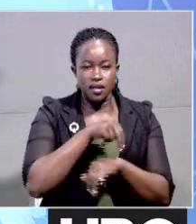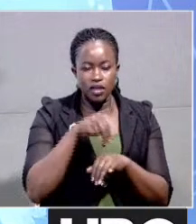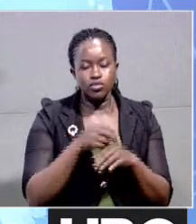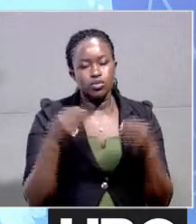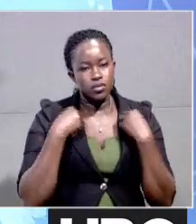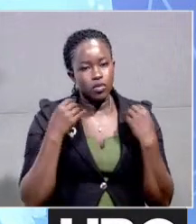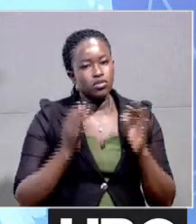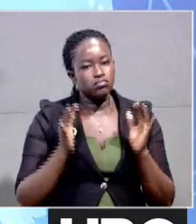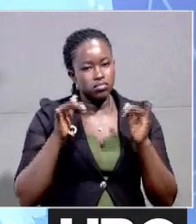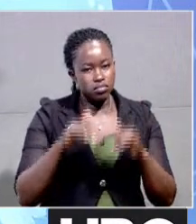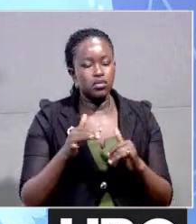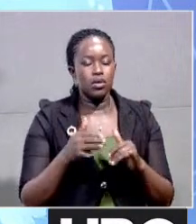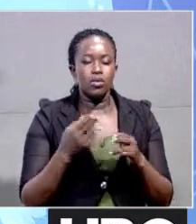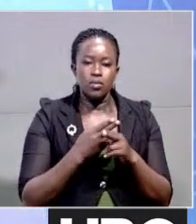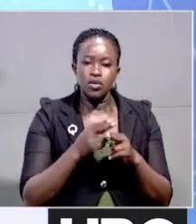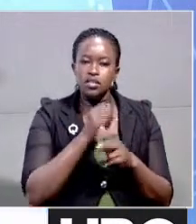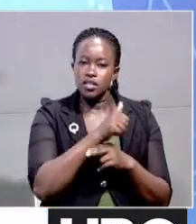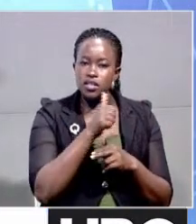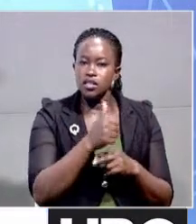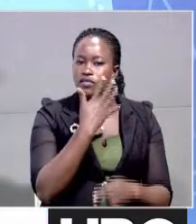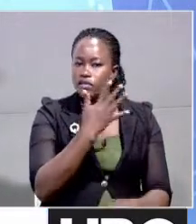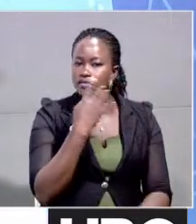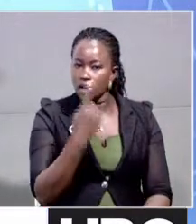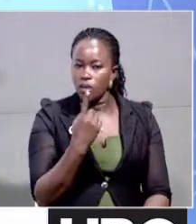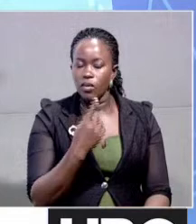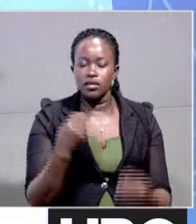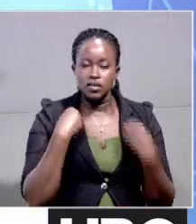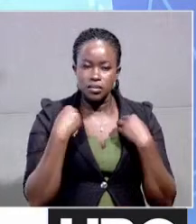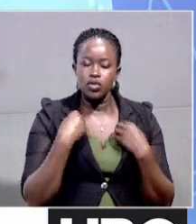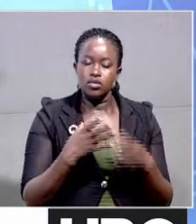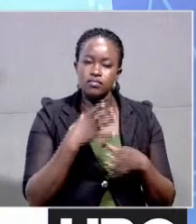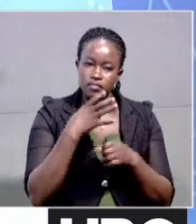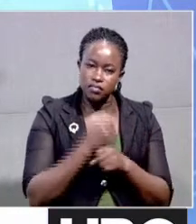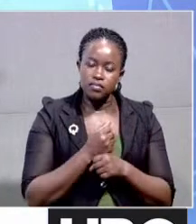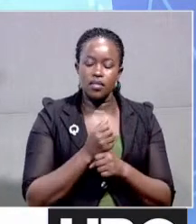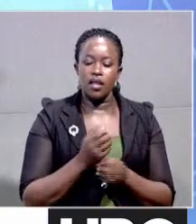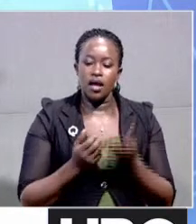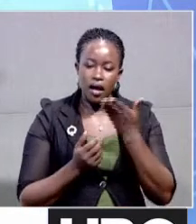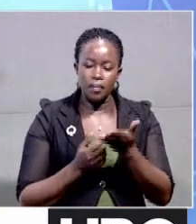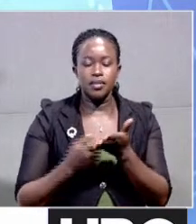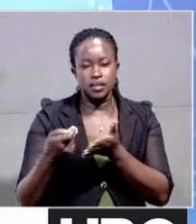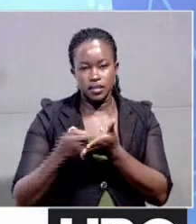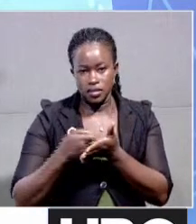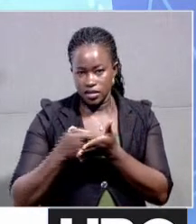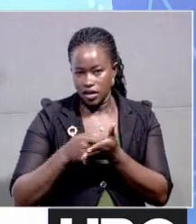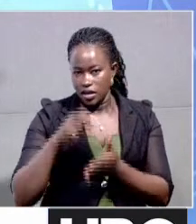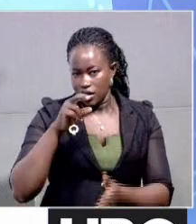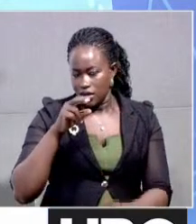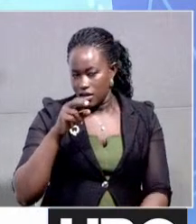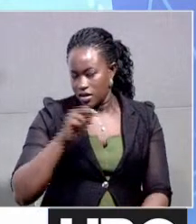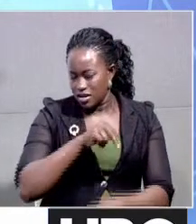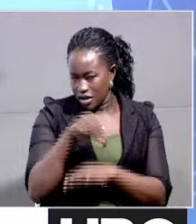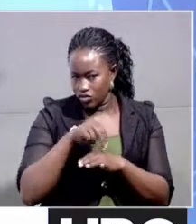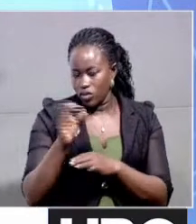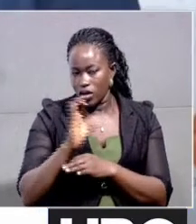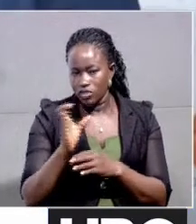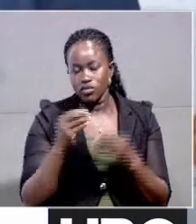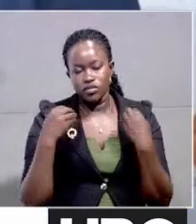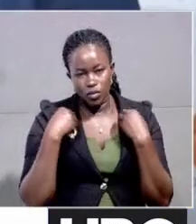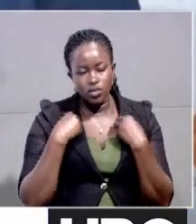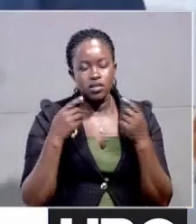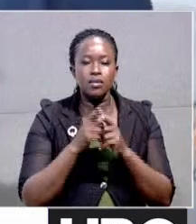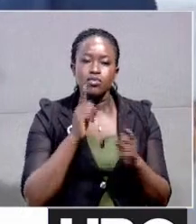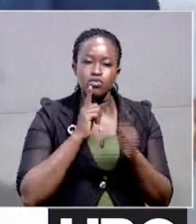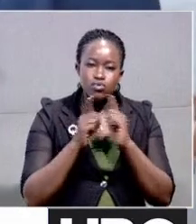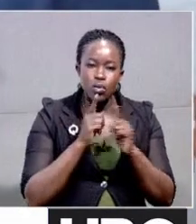by almost each of the 51 sports federations signed up at the National Council of Sports. The main talking point was about